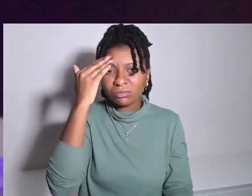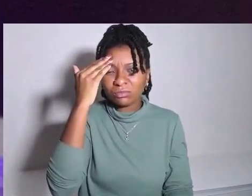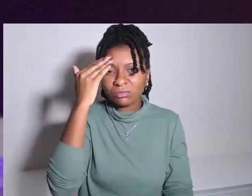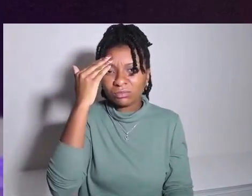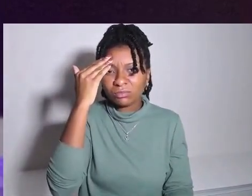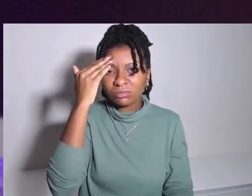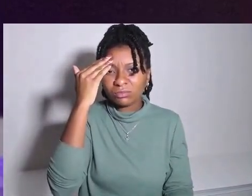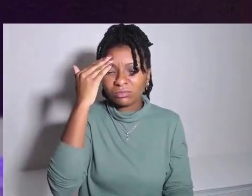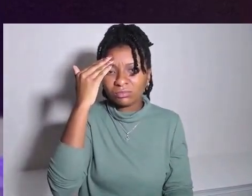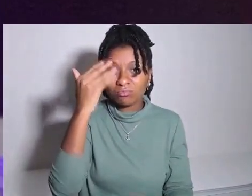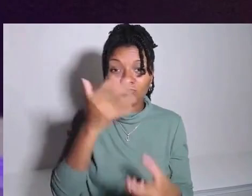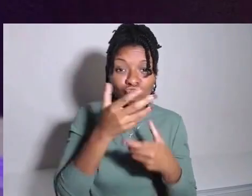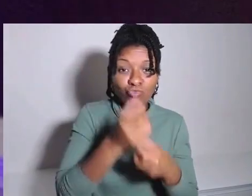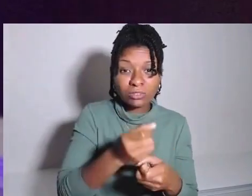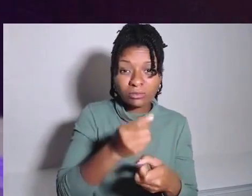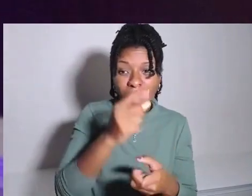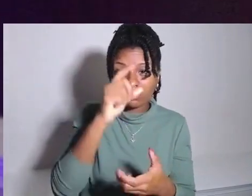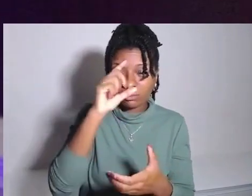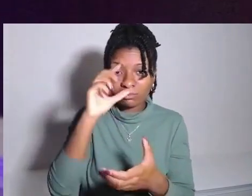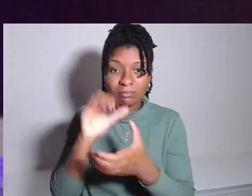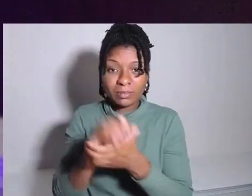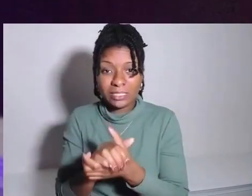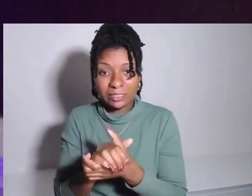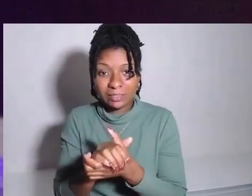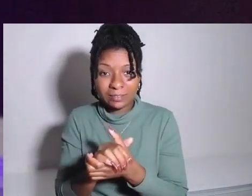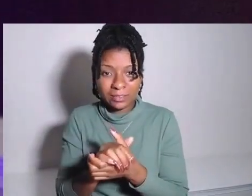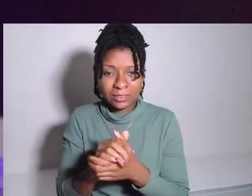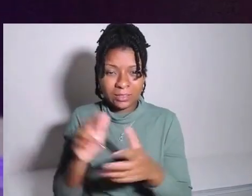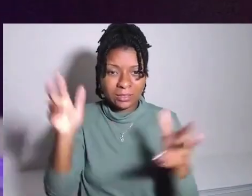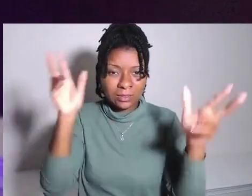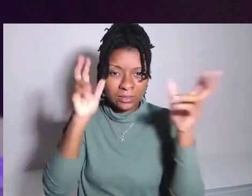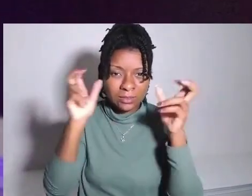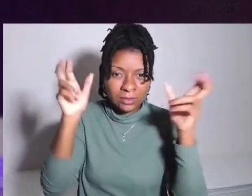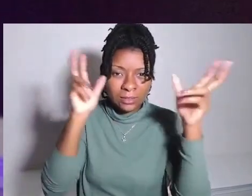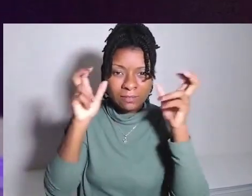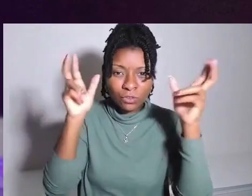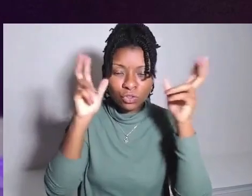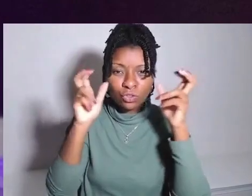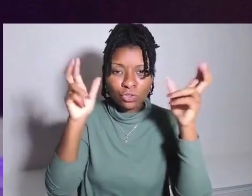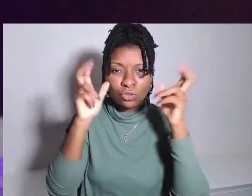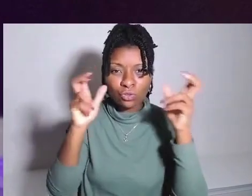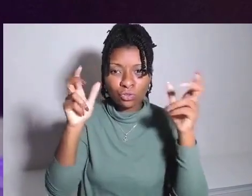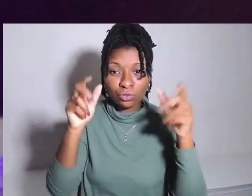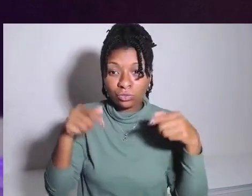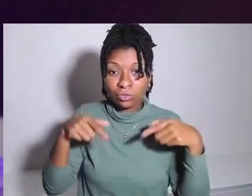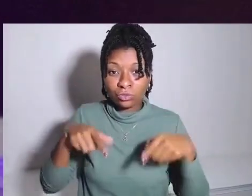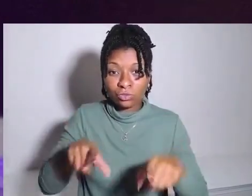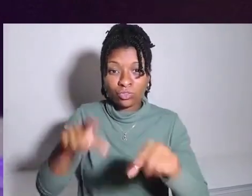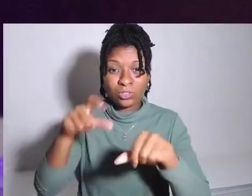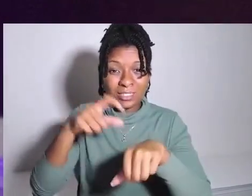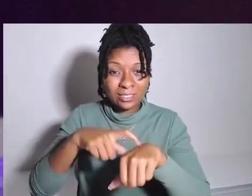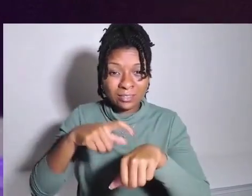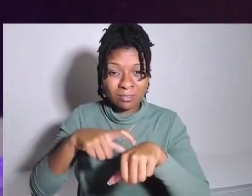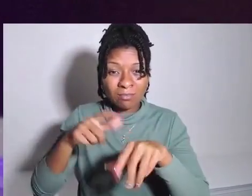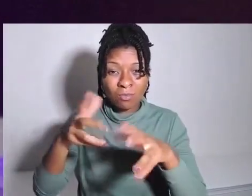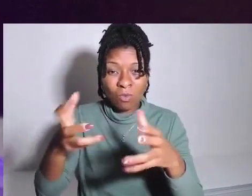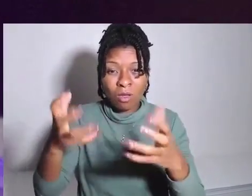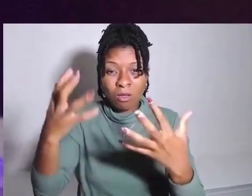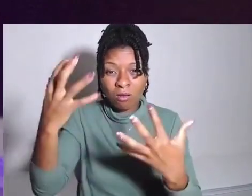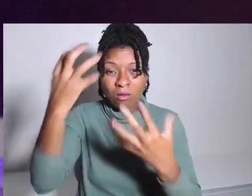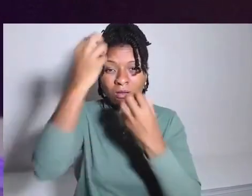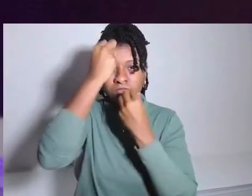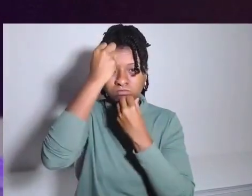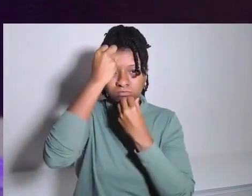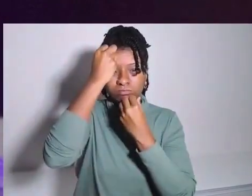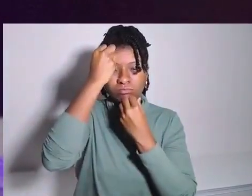believe, the evils of this time are coming for your mind.